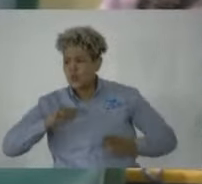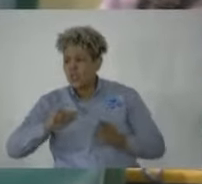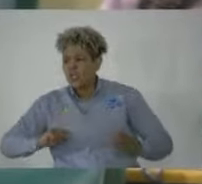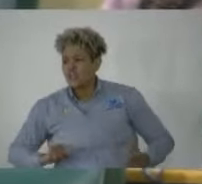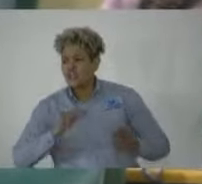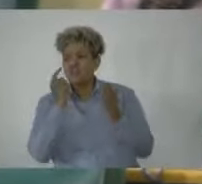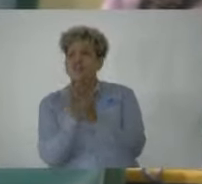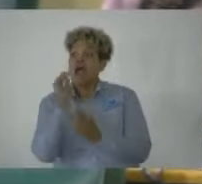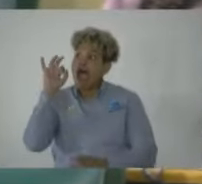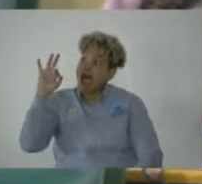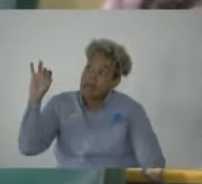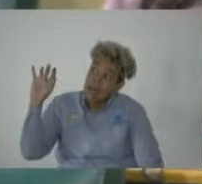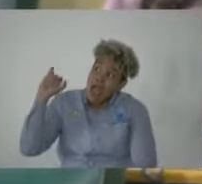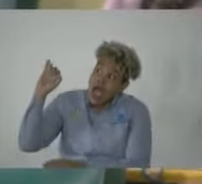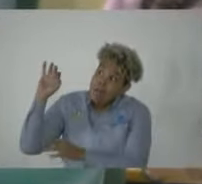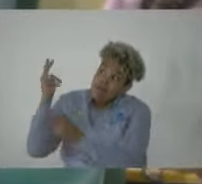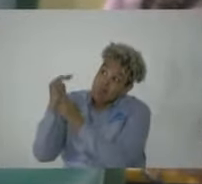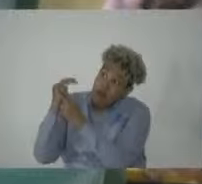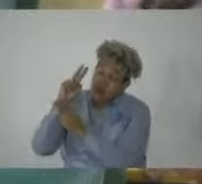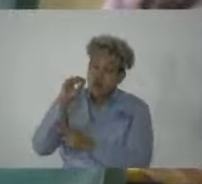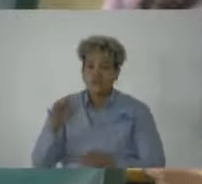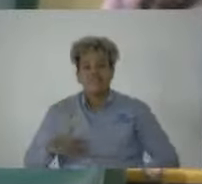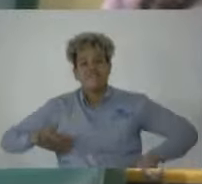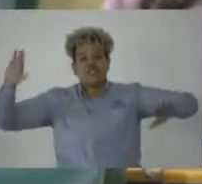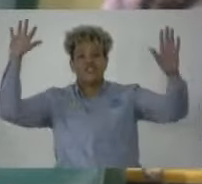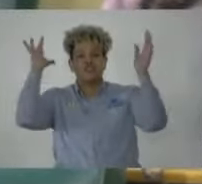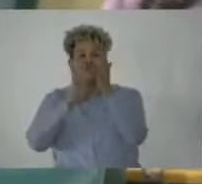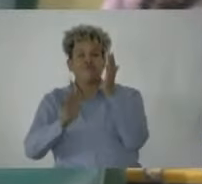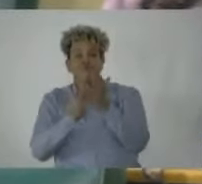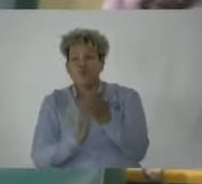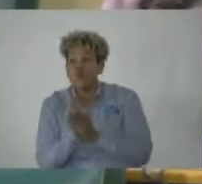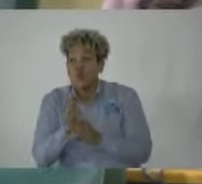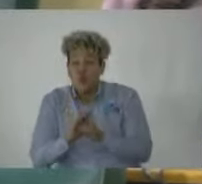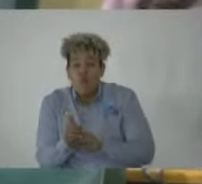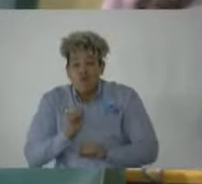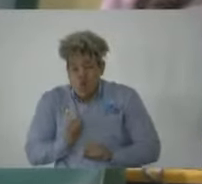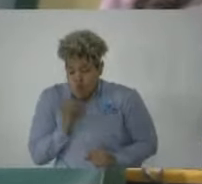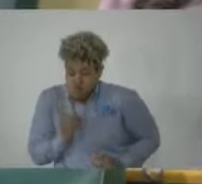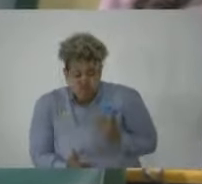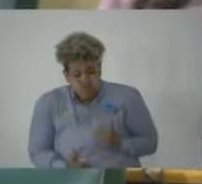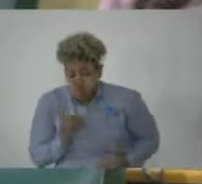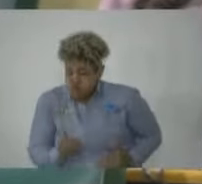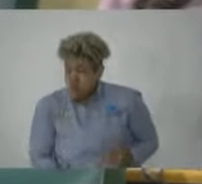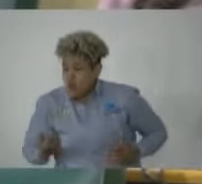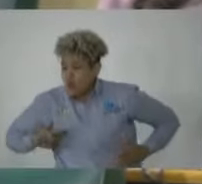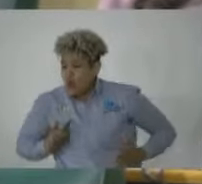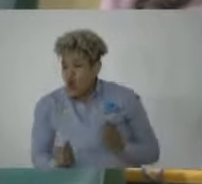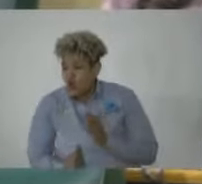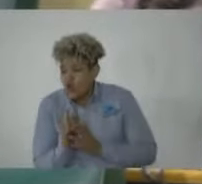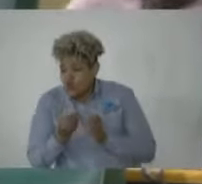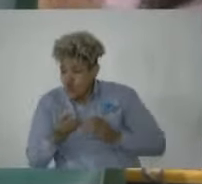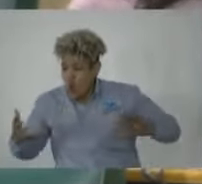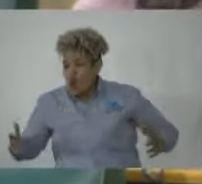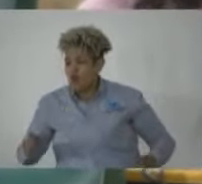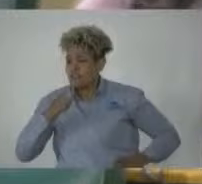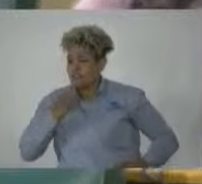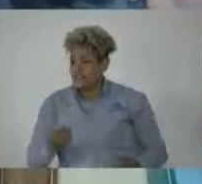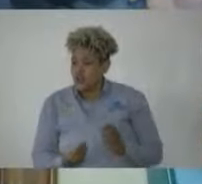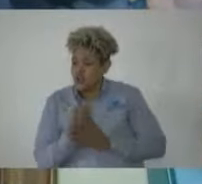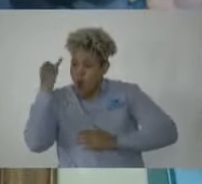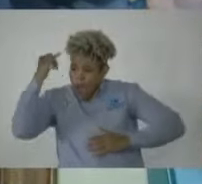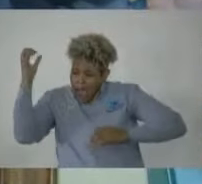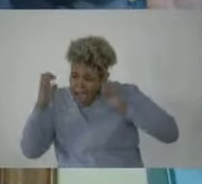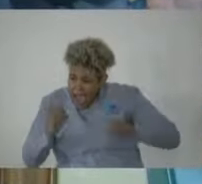graduated from an IMF program in 2019. We went through COVID on our own steam with homegrown policies, homegrown